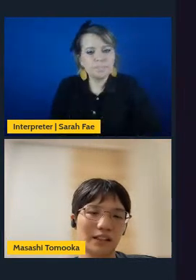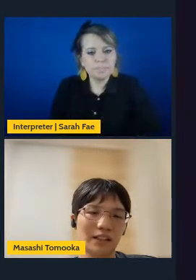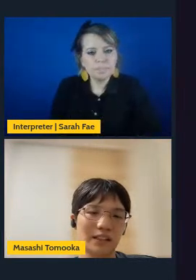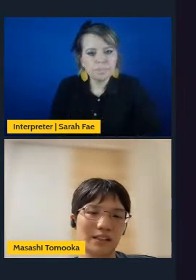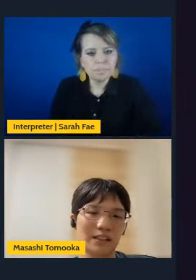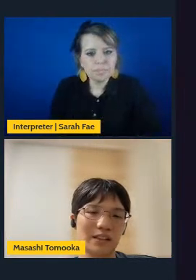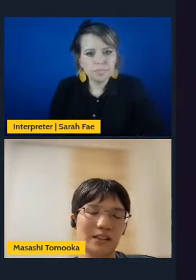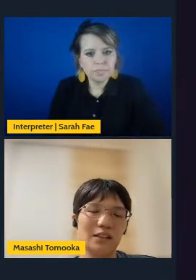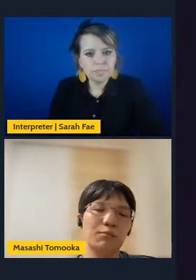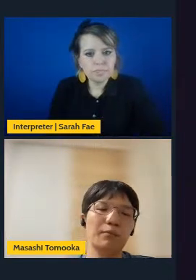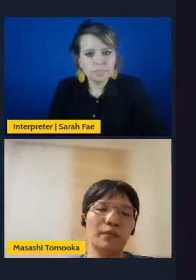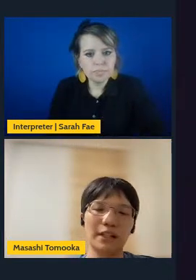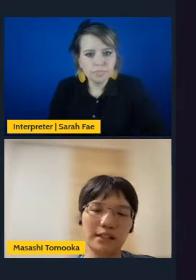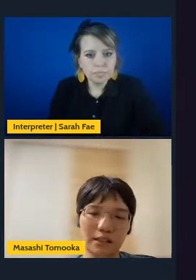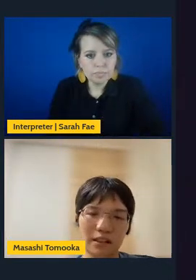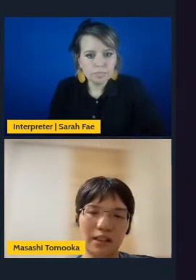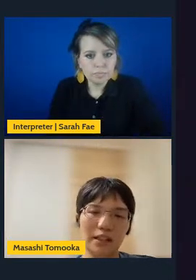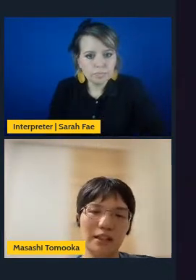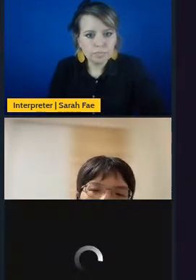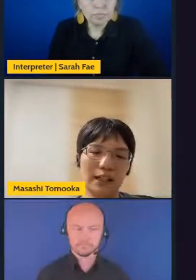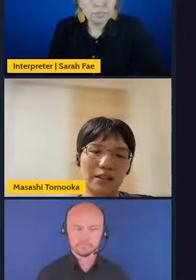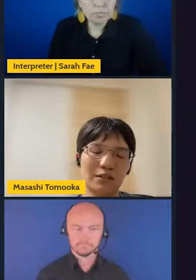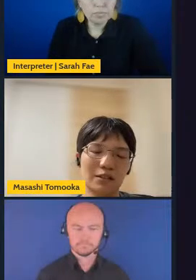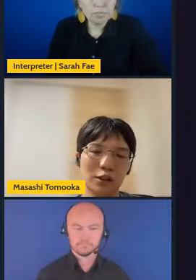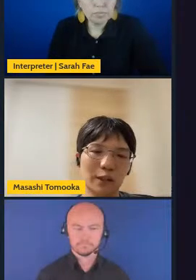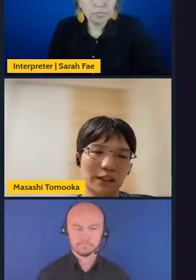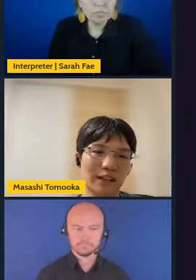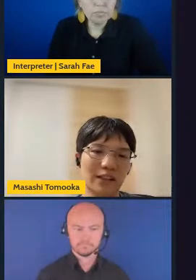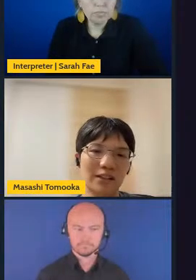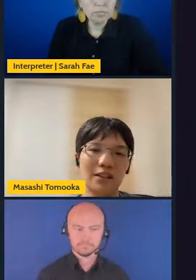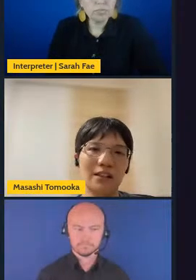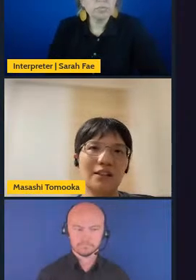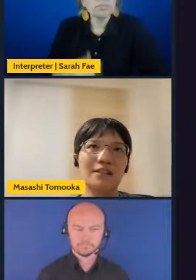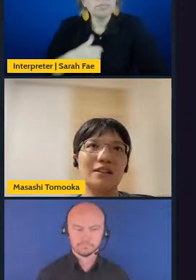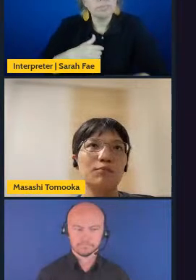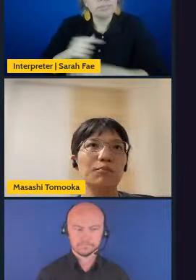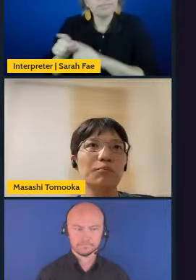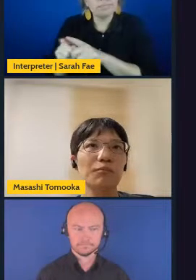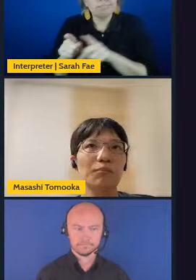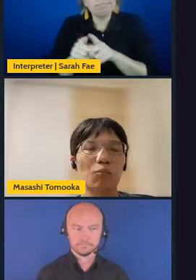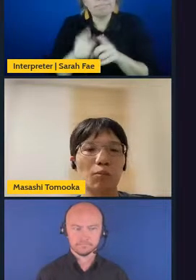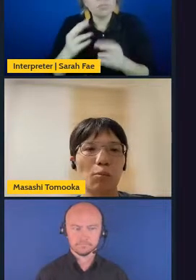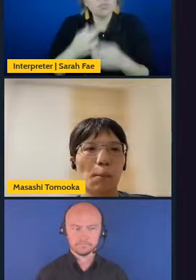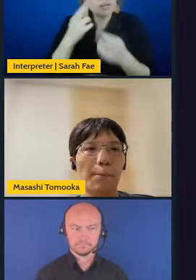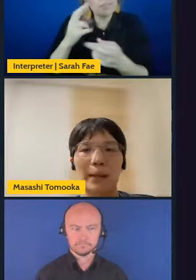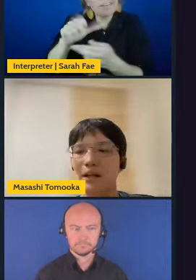If you are interested in this, I also recommend take a look at this.